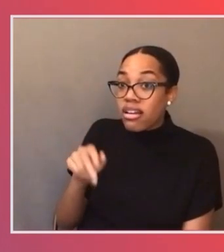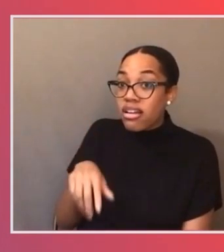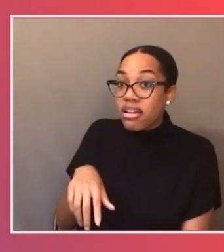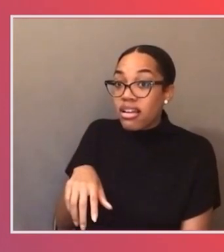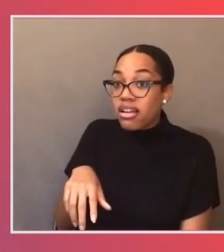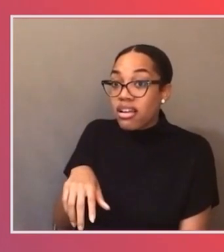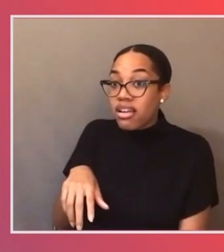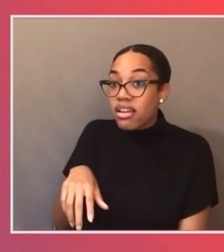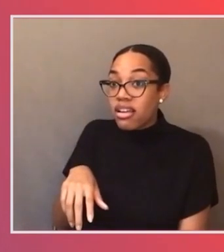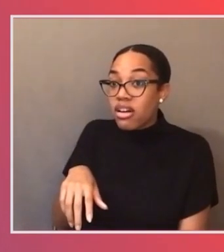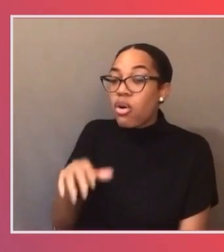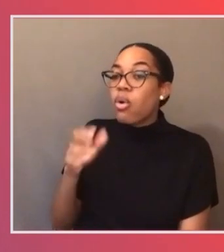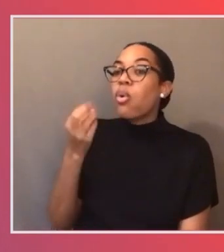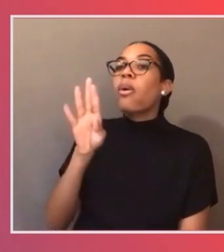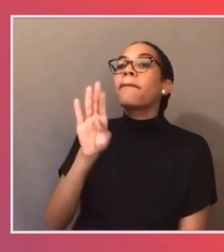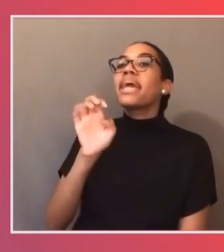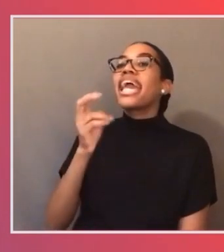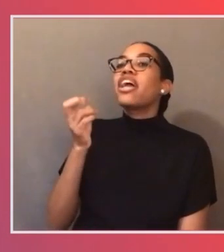No. It's Banner.